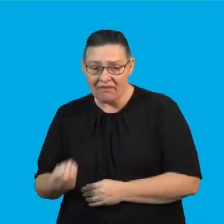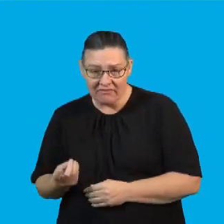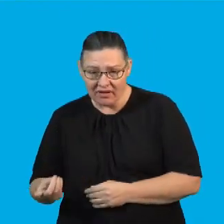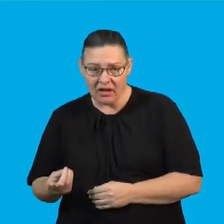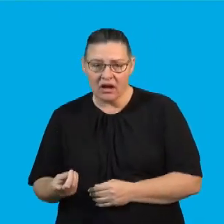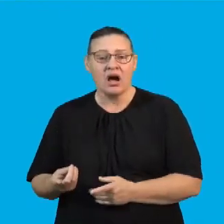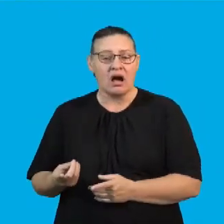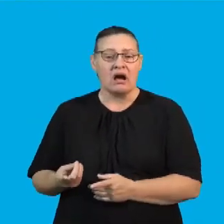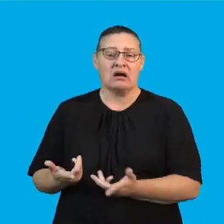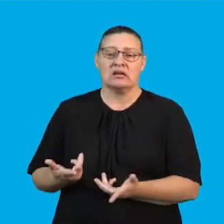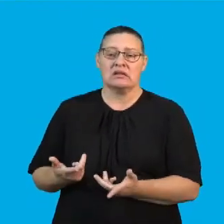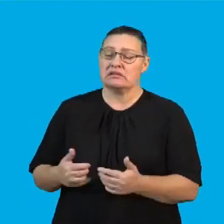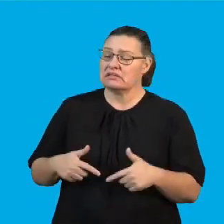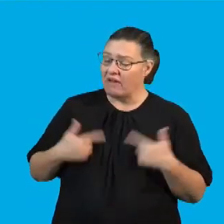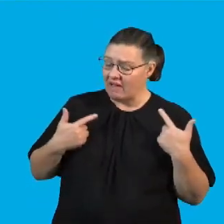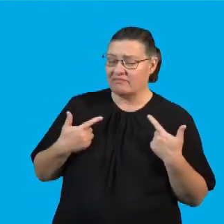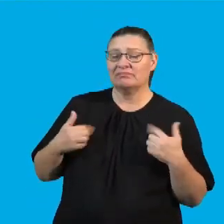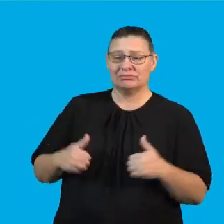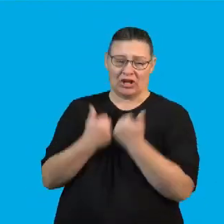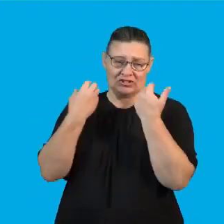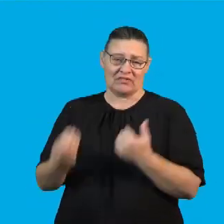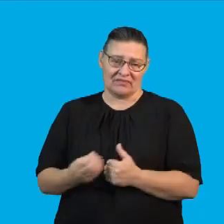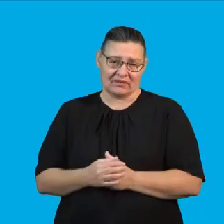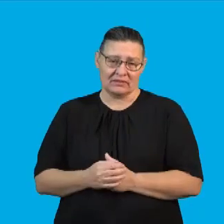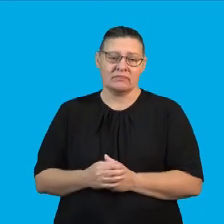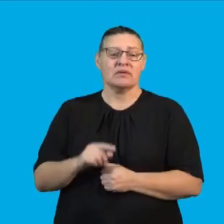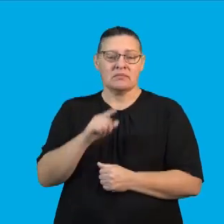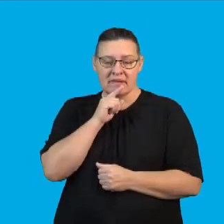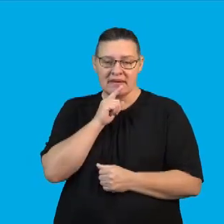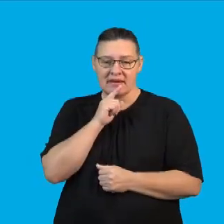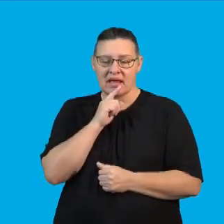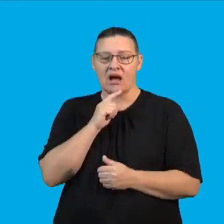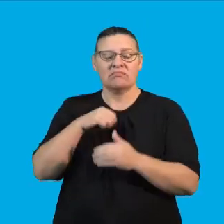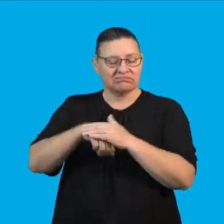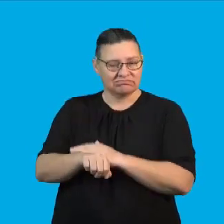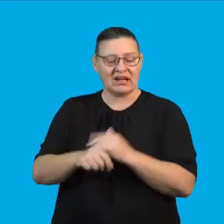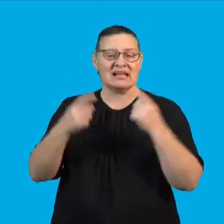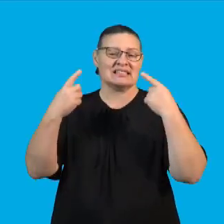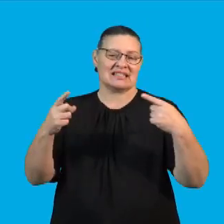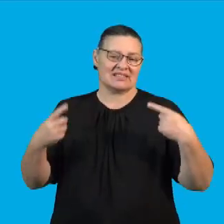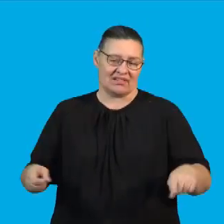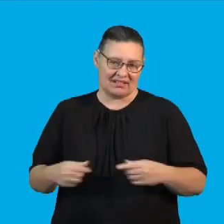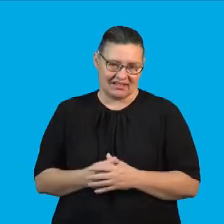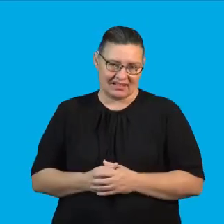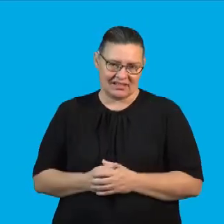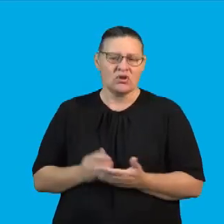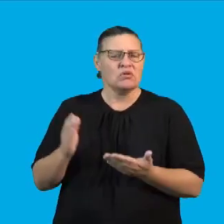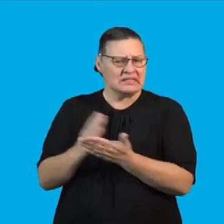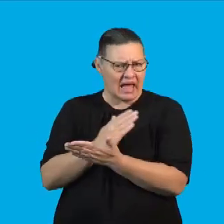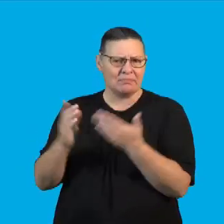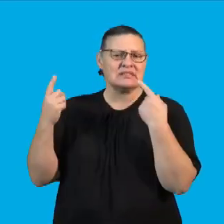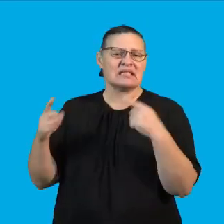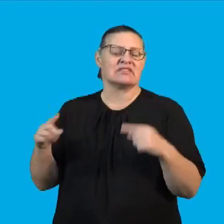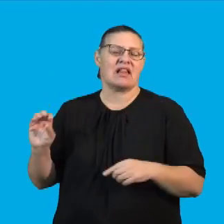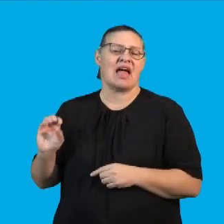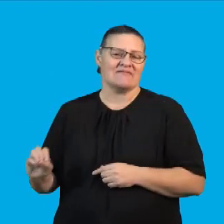hungry, surviving is a challenge. And this leads to reproductive success. So there is